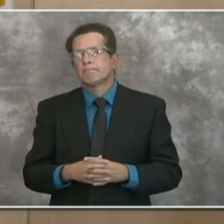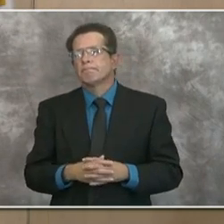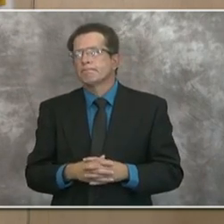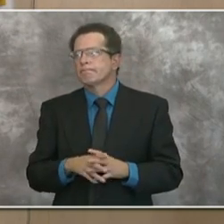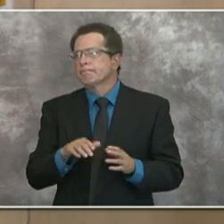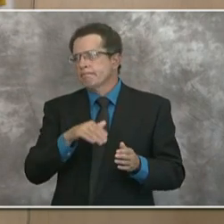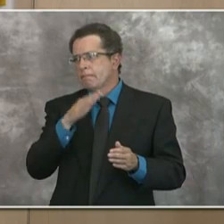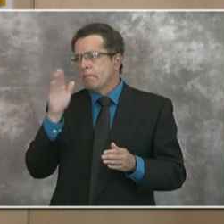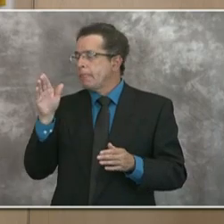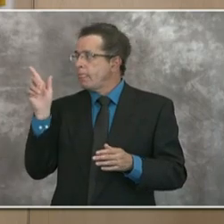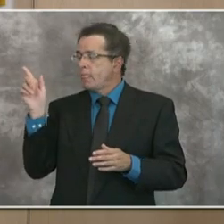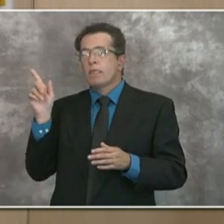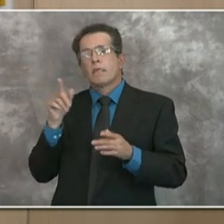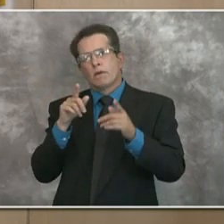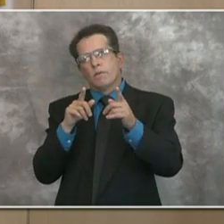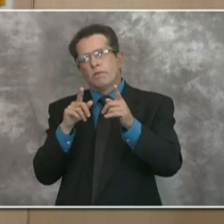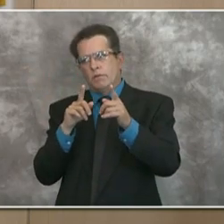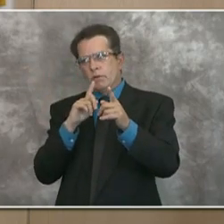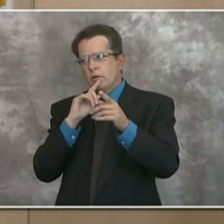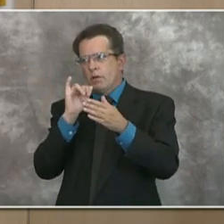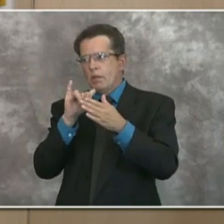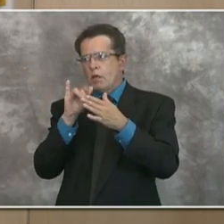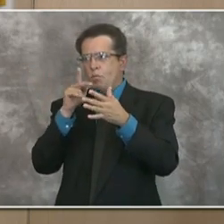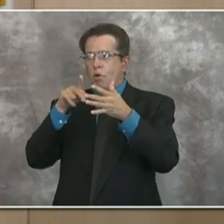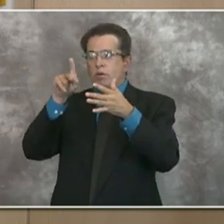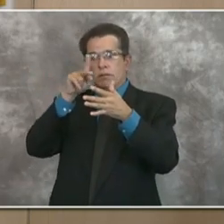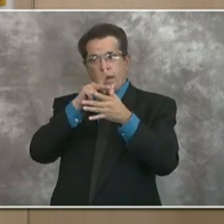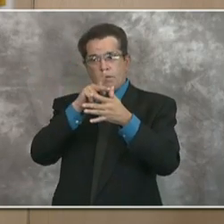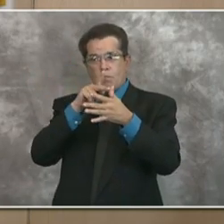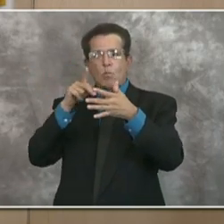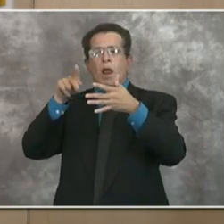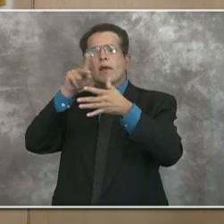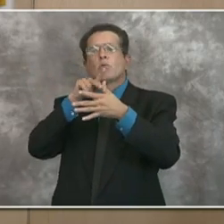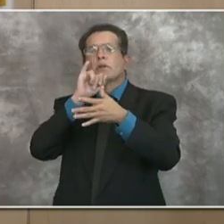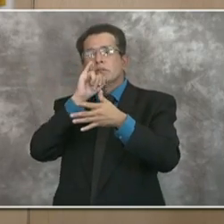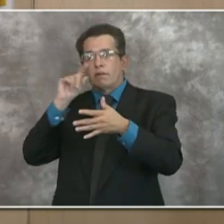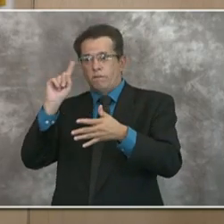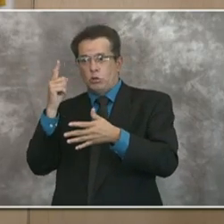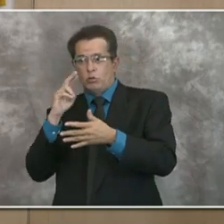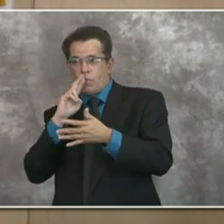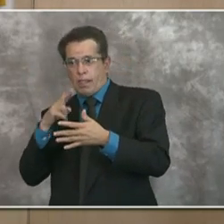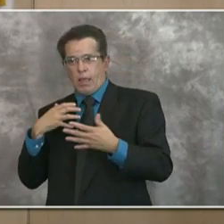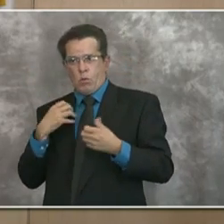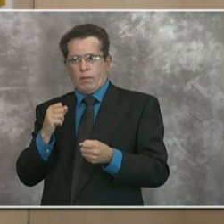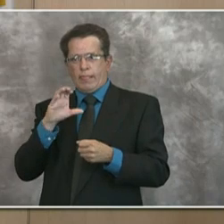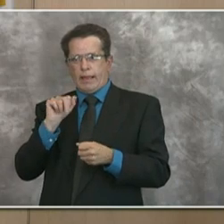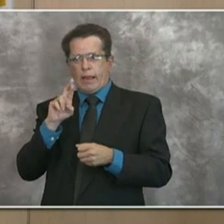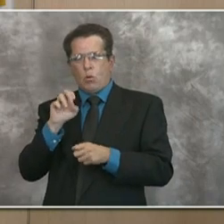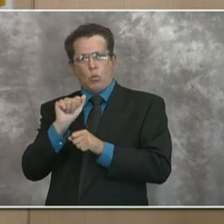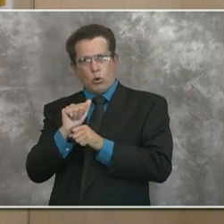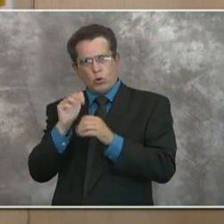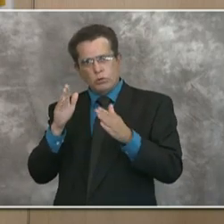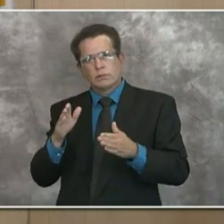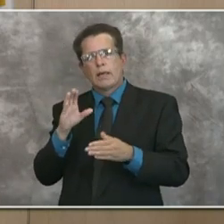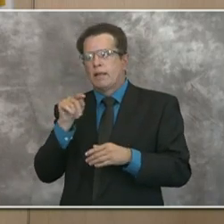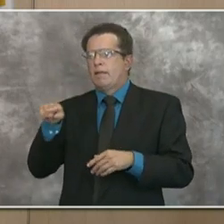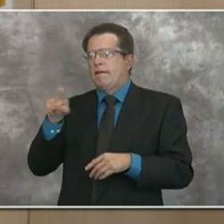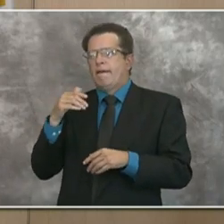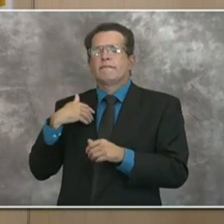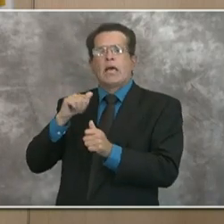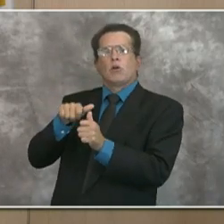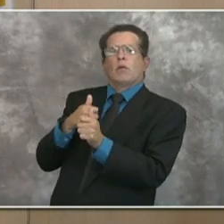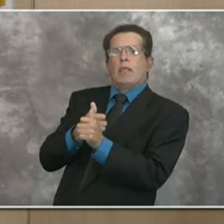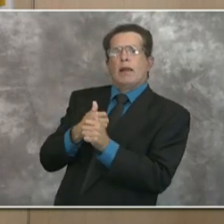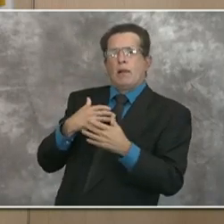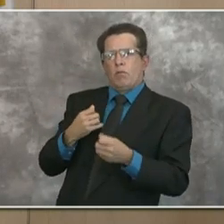The priorities being the first responders, healthcare workers, and those with underlying health conditions? Yes, the priorities